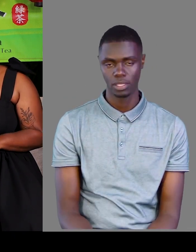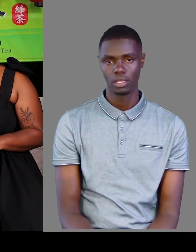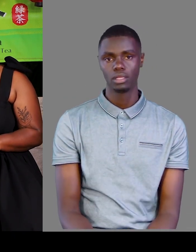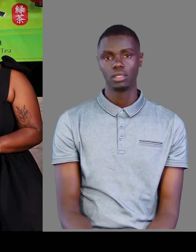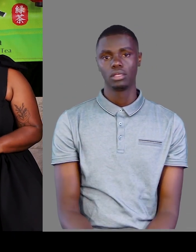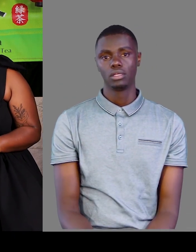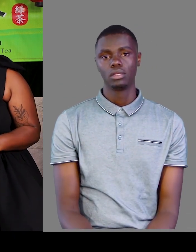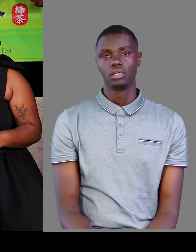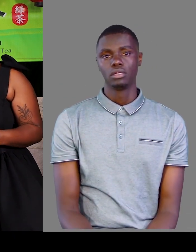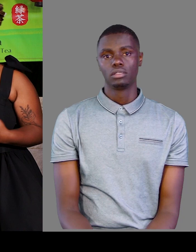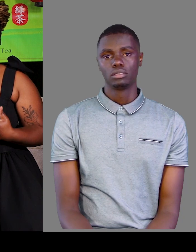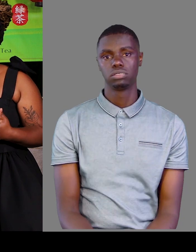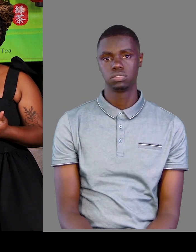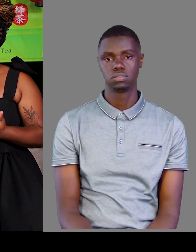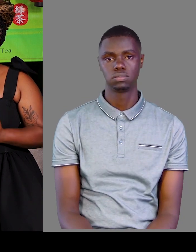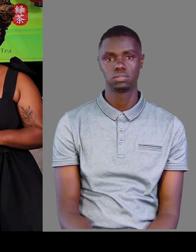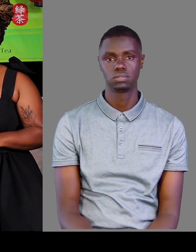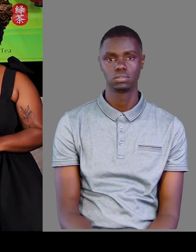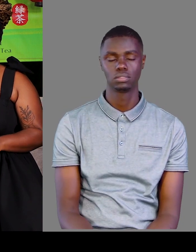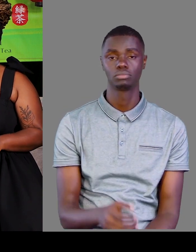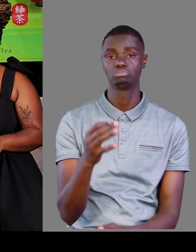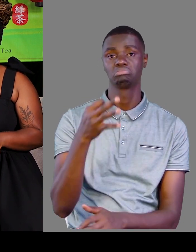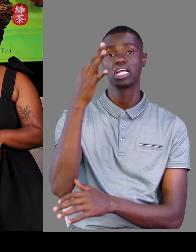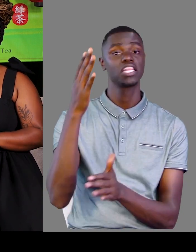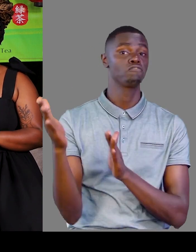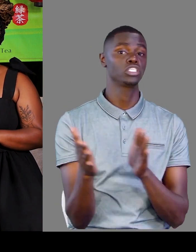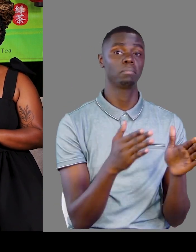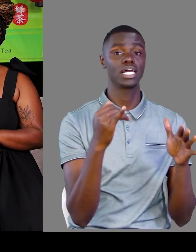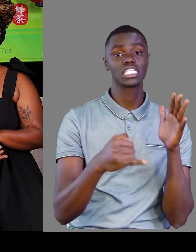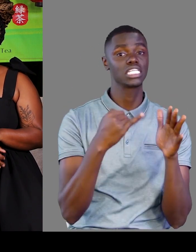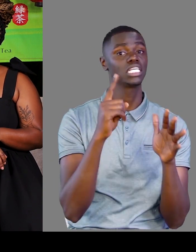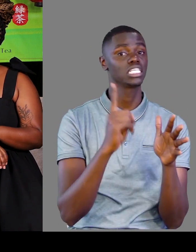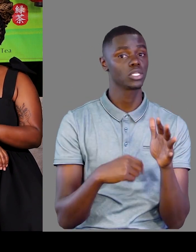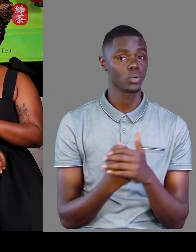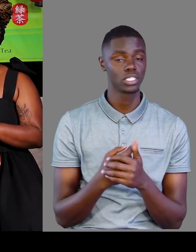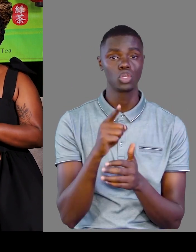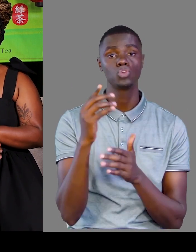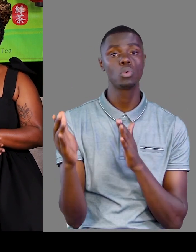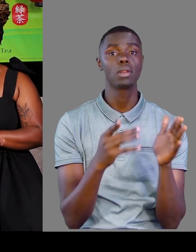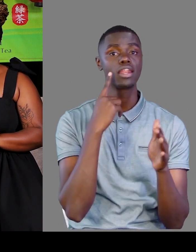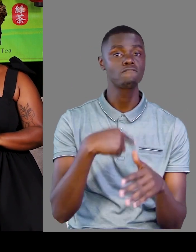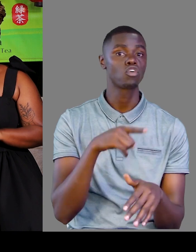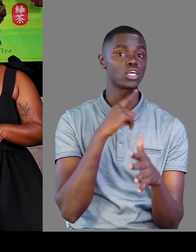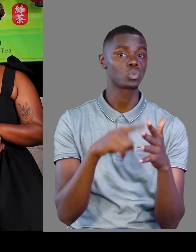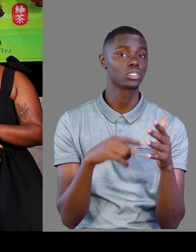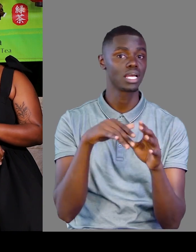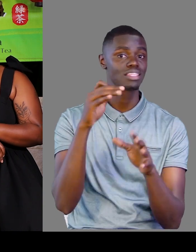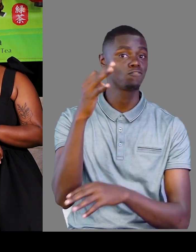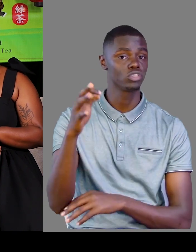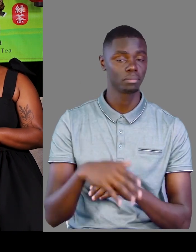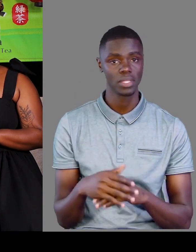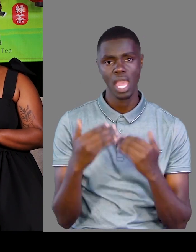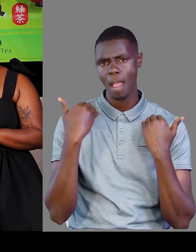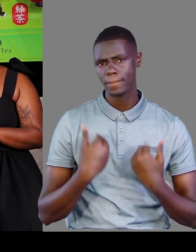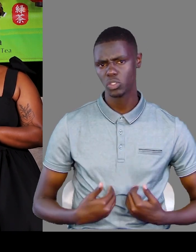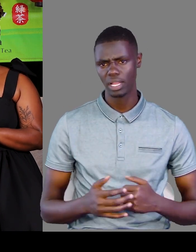Yes. So what are your future plans in the industry? What are you planning for us in the future? For